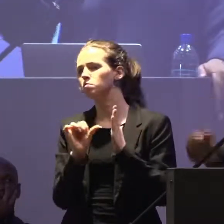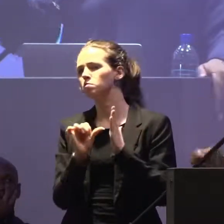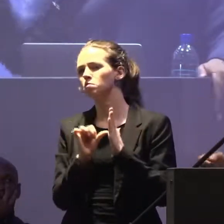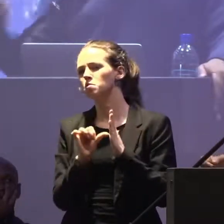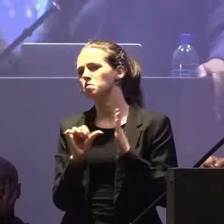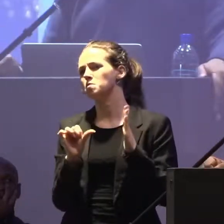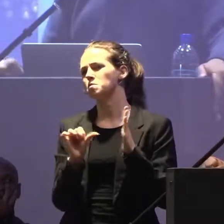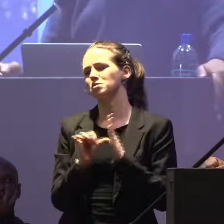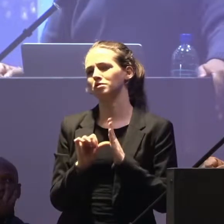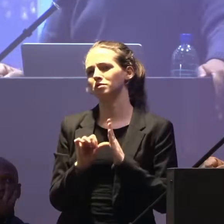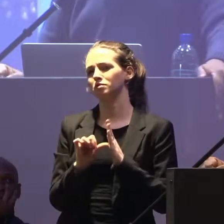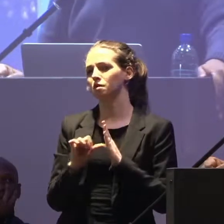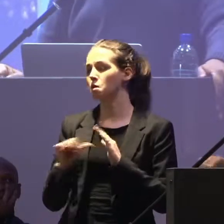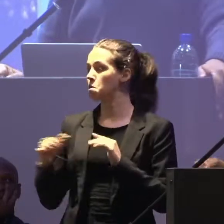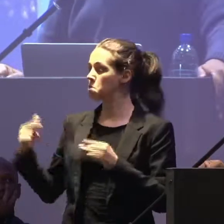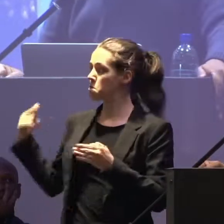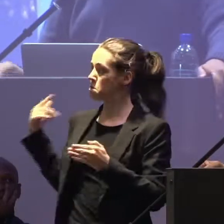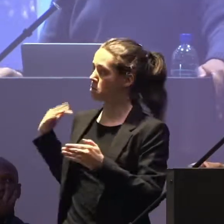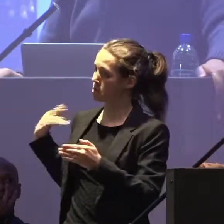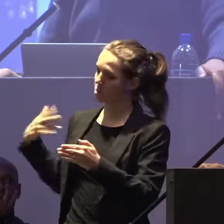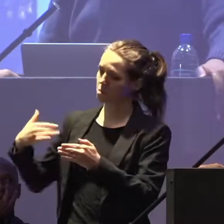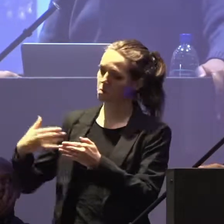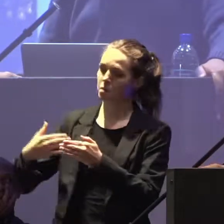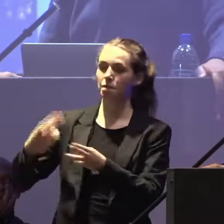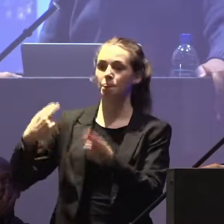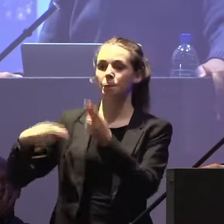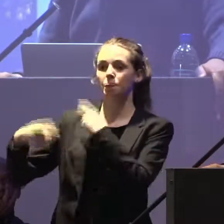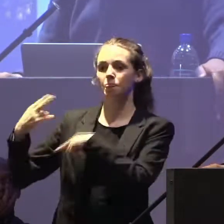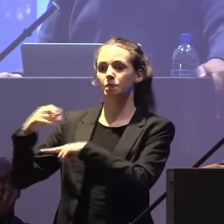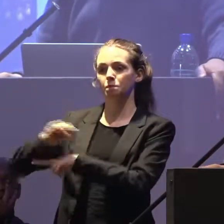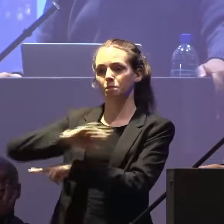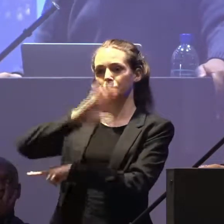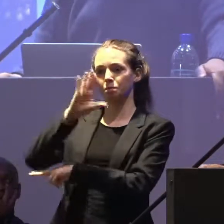history of South Africa.